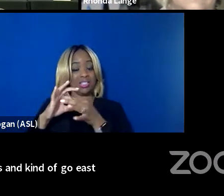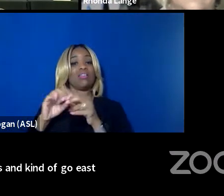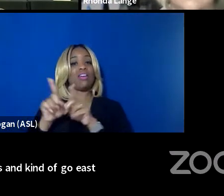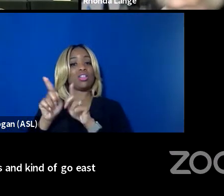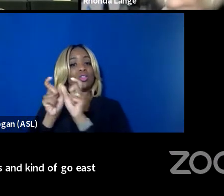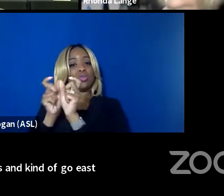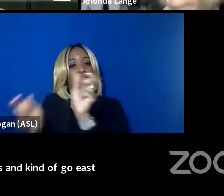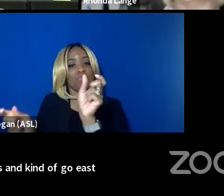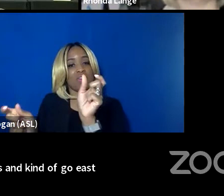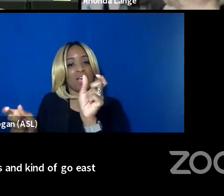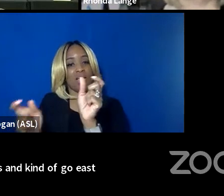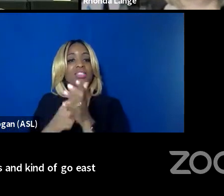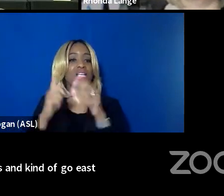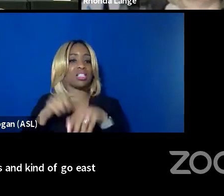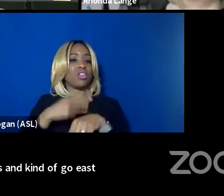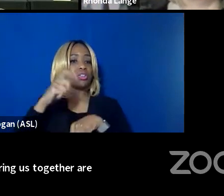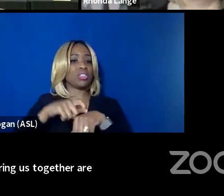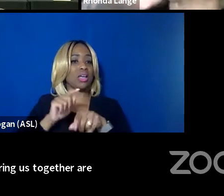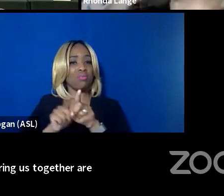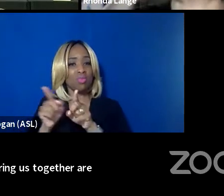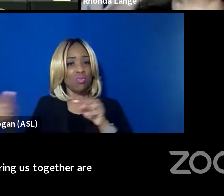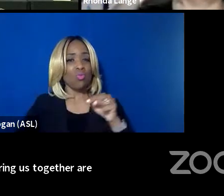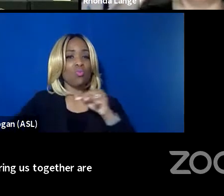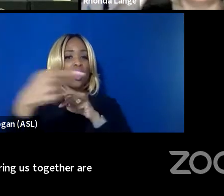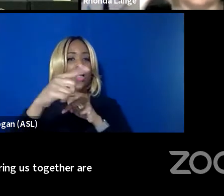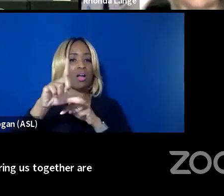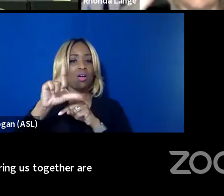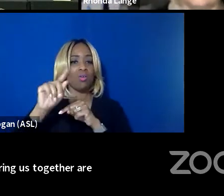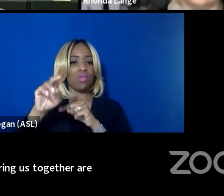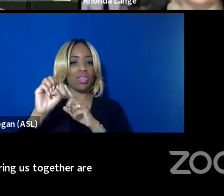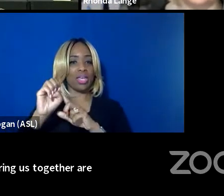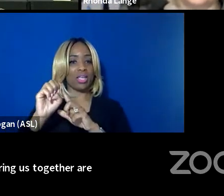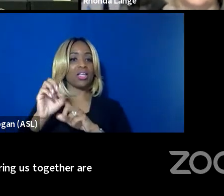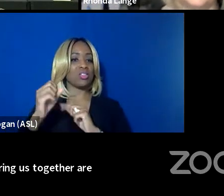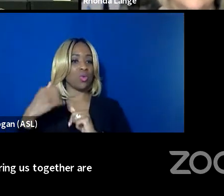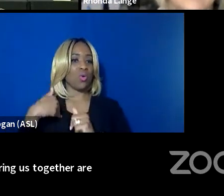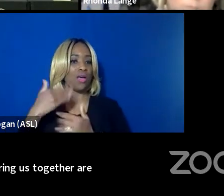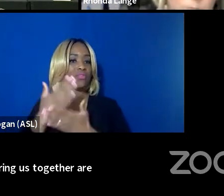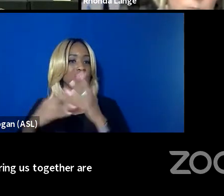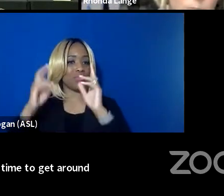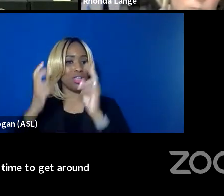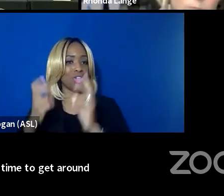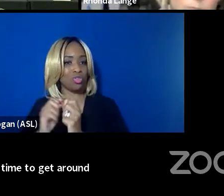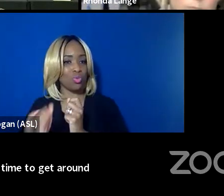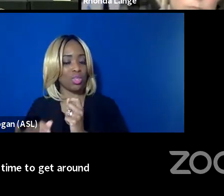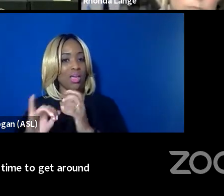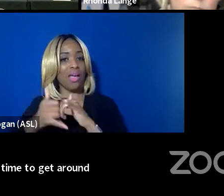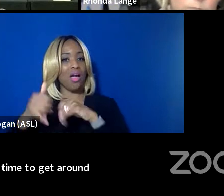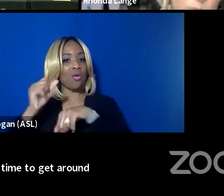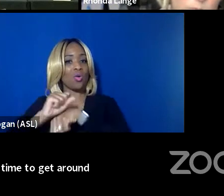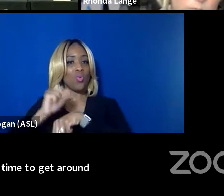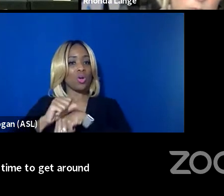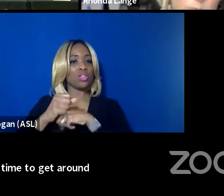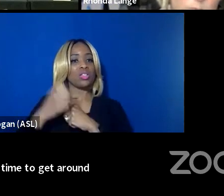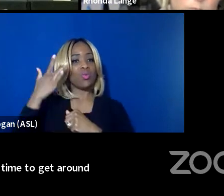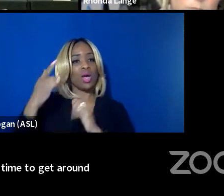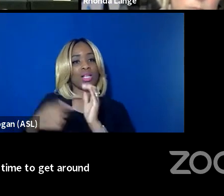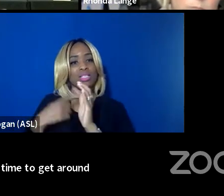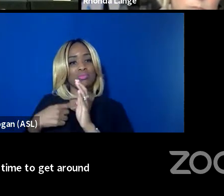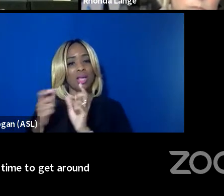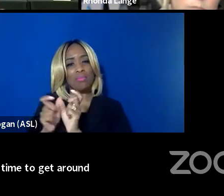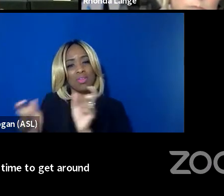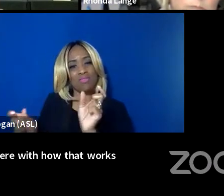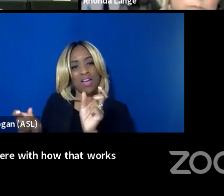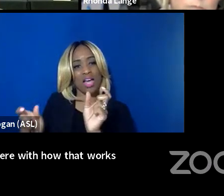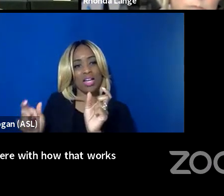us. It takes a long time to get around the lake. So there is some issues there with how that works and why sometimes we're divided that